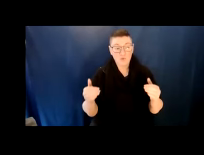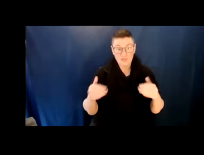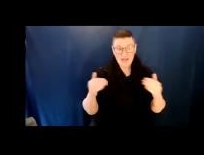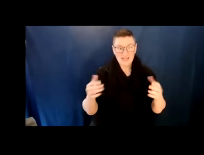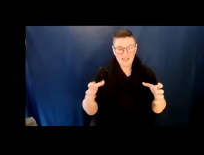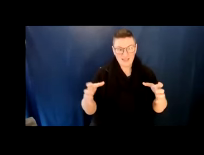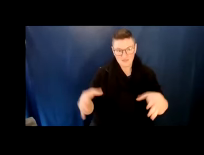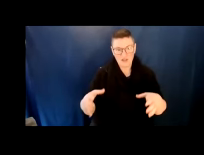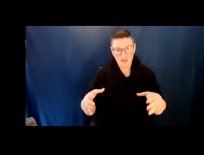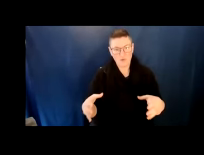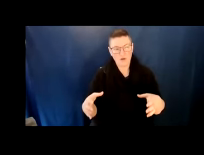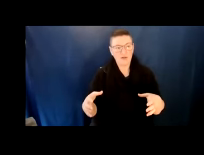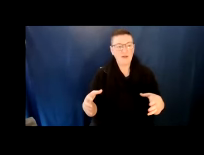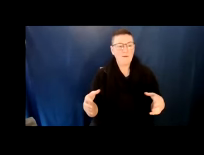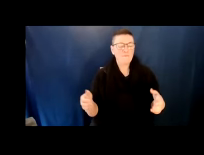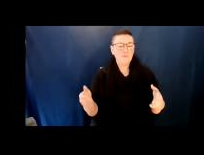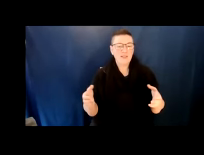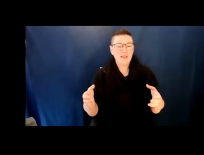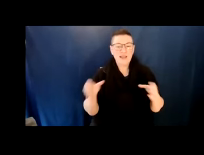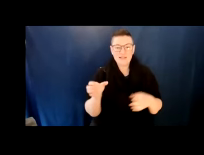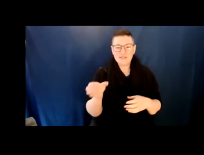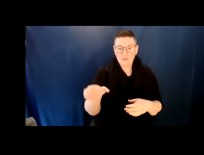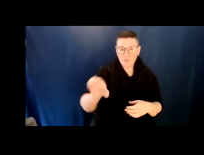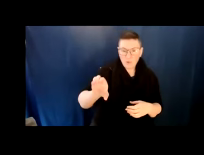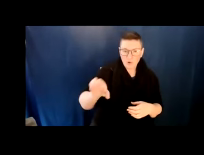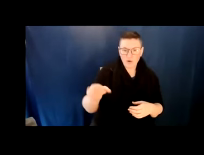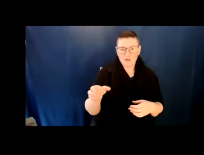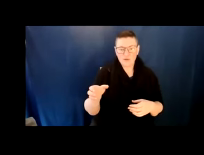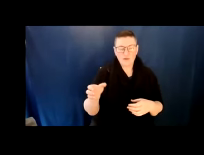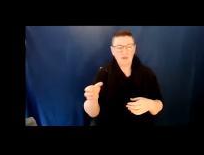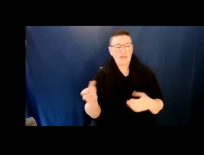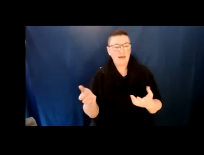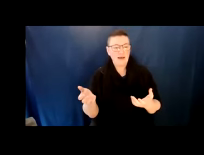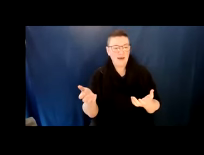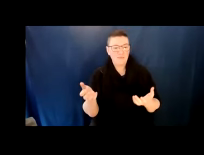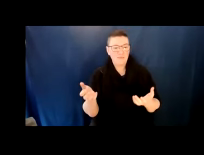So what's highlighted there is the volume of water. The ISL sign pour